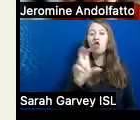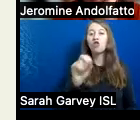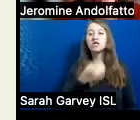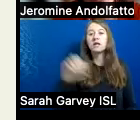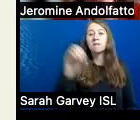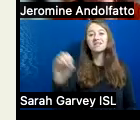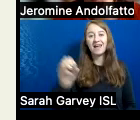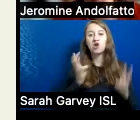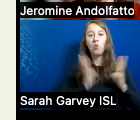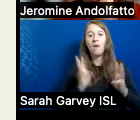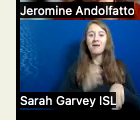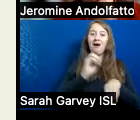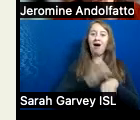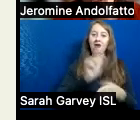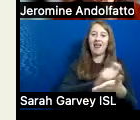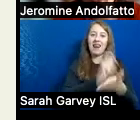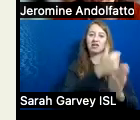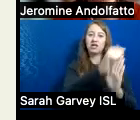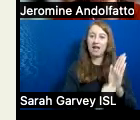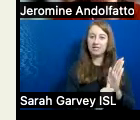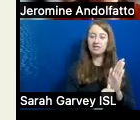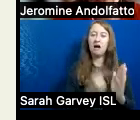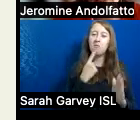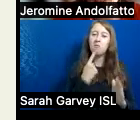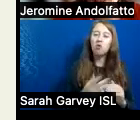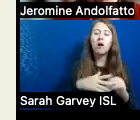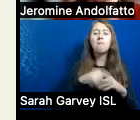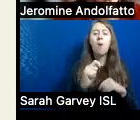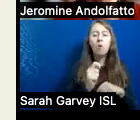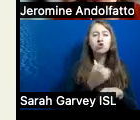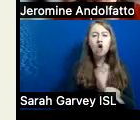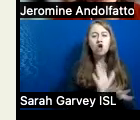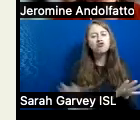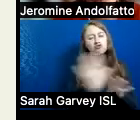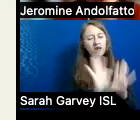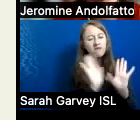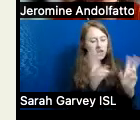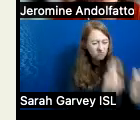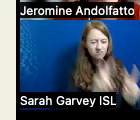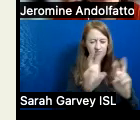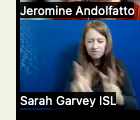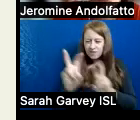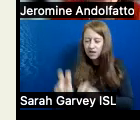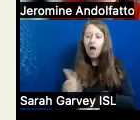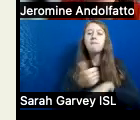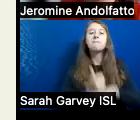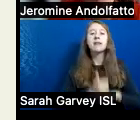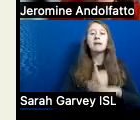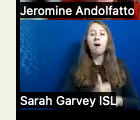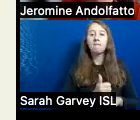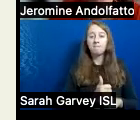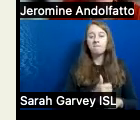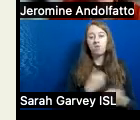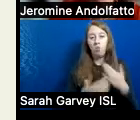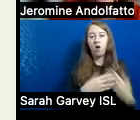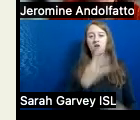election list. But for most of the country we studied that had legislated candidate quotas, the minimal requirement was 40% of women